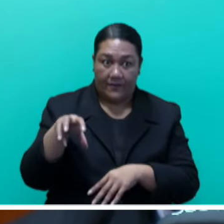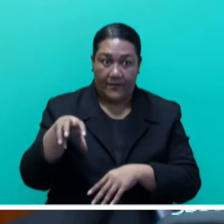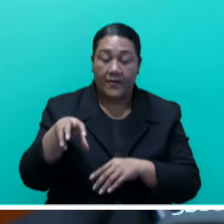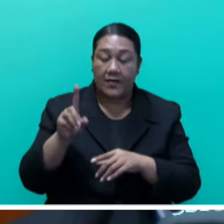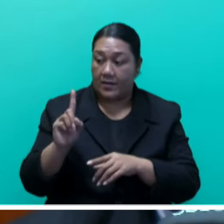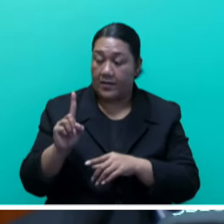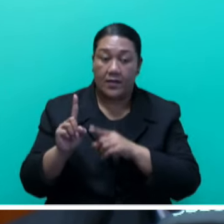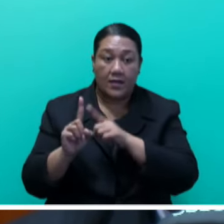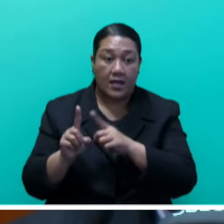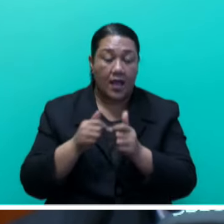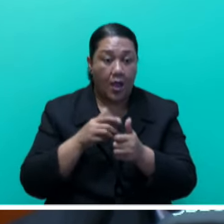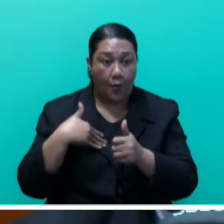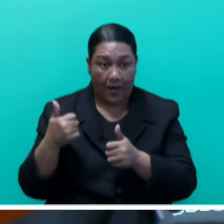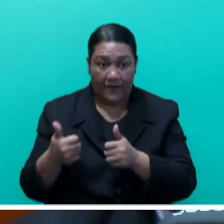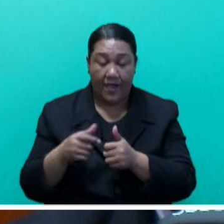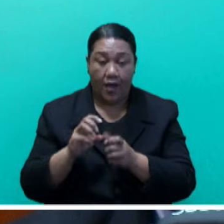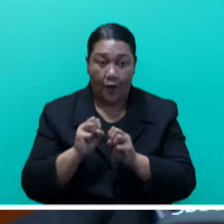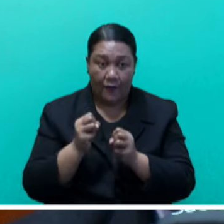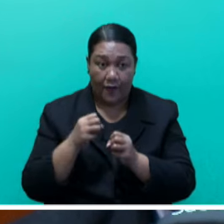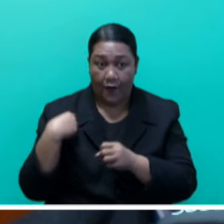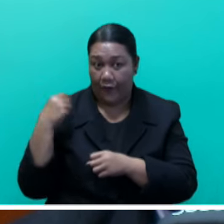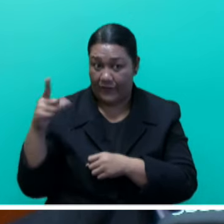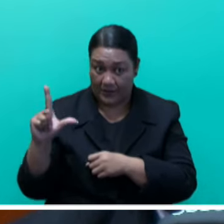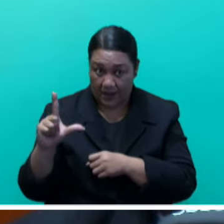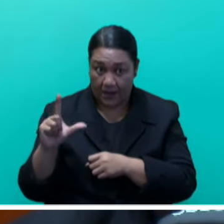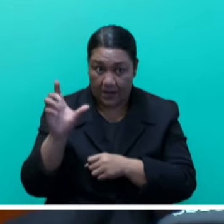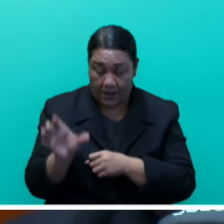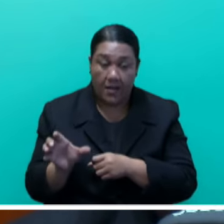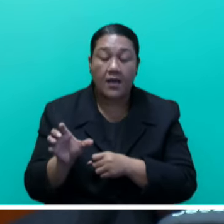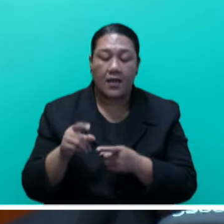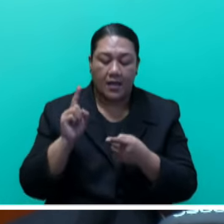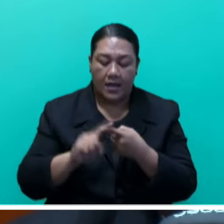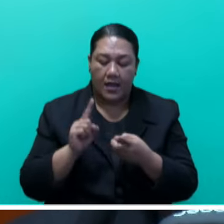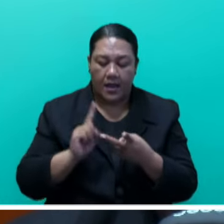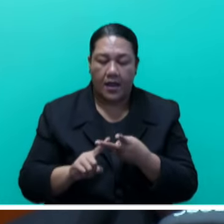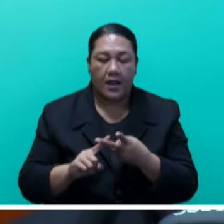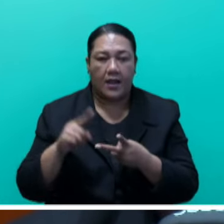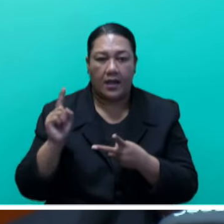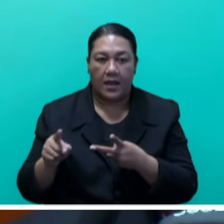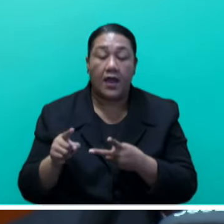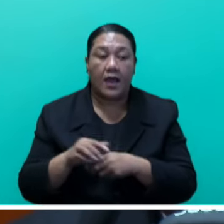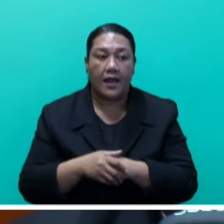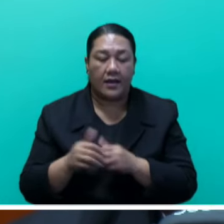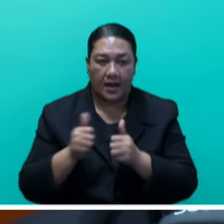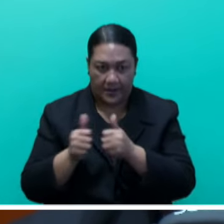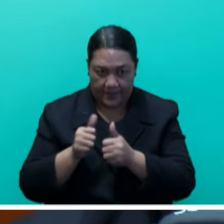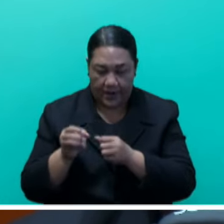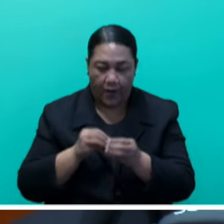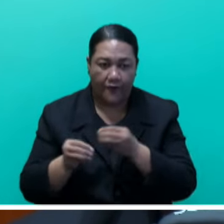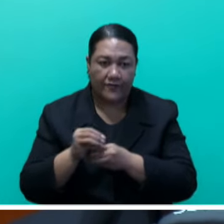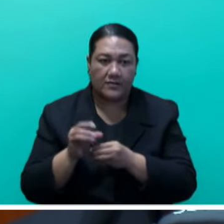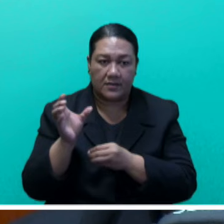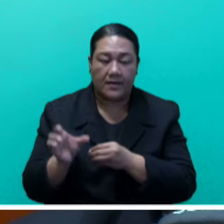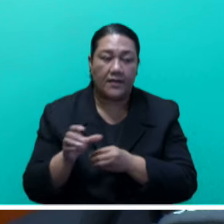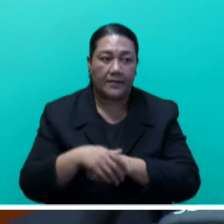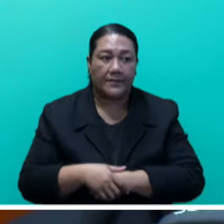admin officer. Honorable Speaker, the introduction of the Child Care and Protection Bill and the Child Justice Bill, Honorable Speaker, is